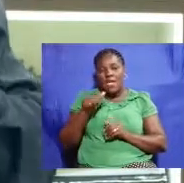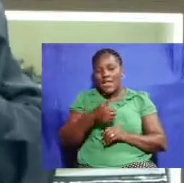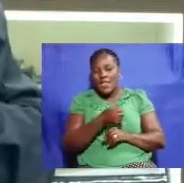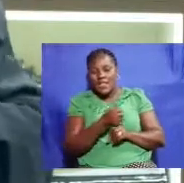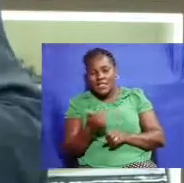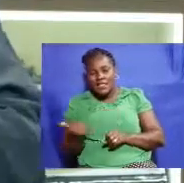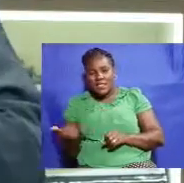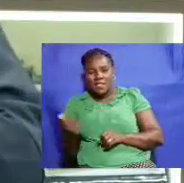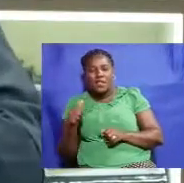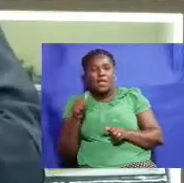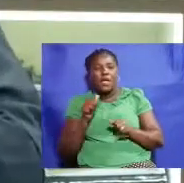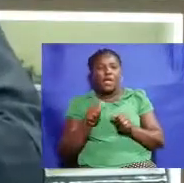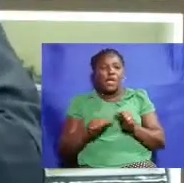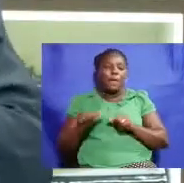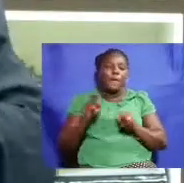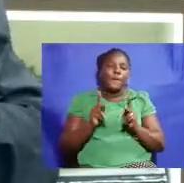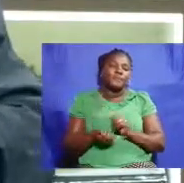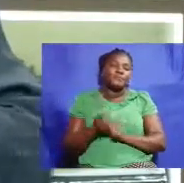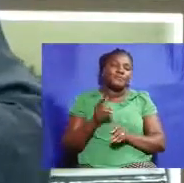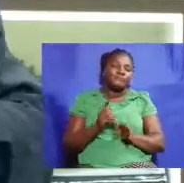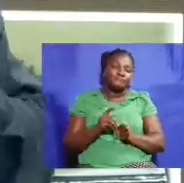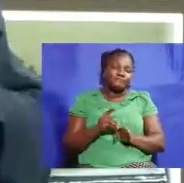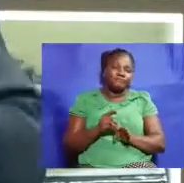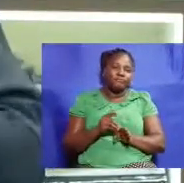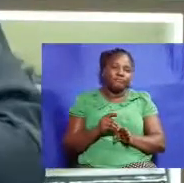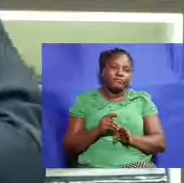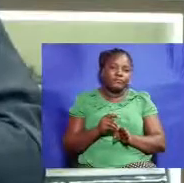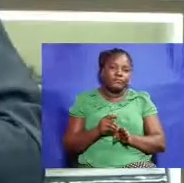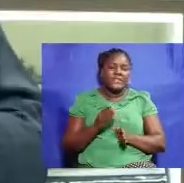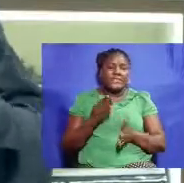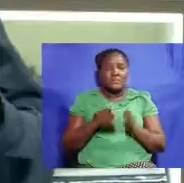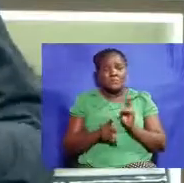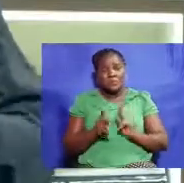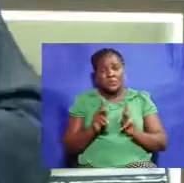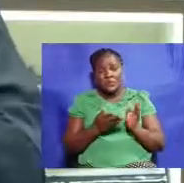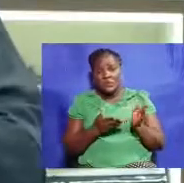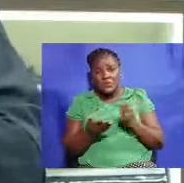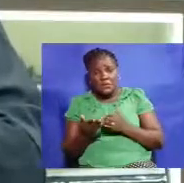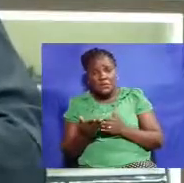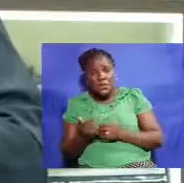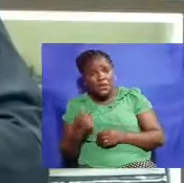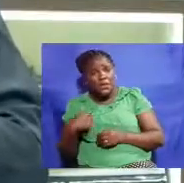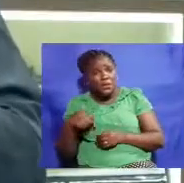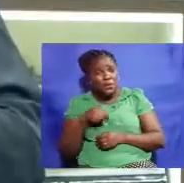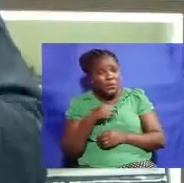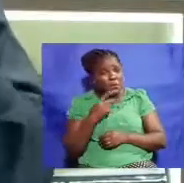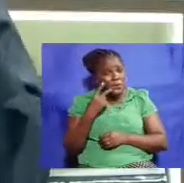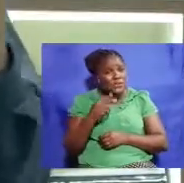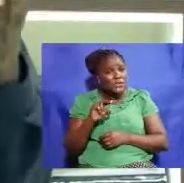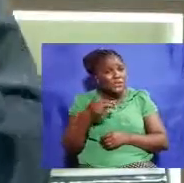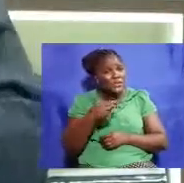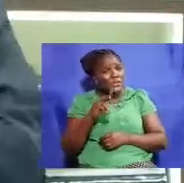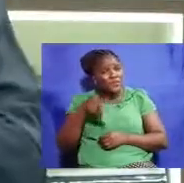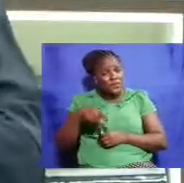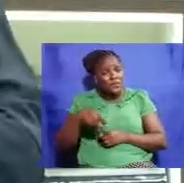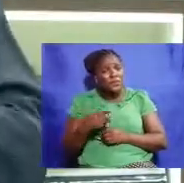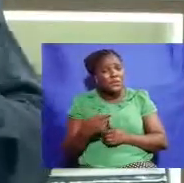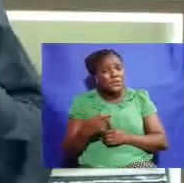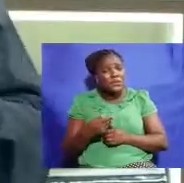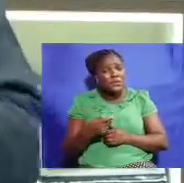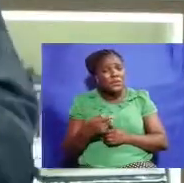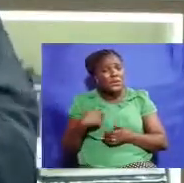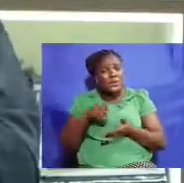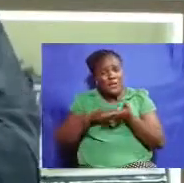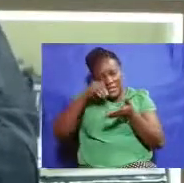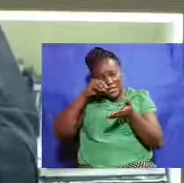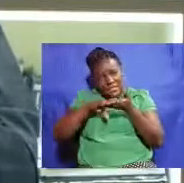so useful in the sense that there are people who sometimes come to me and say, oh, we have watched it for people, we are learning, apart from what I do with you, we are also